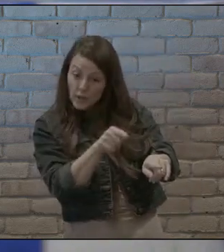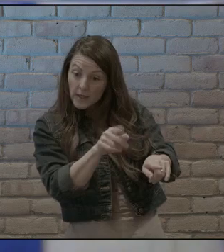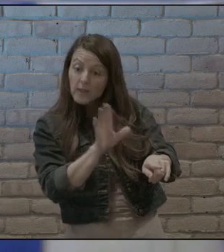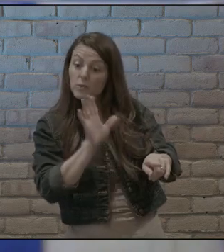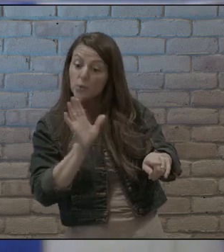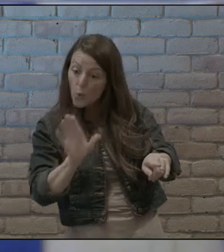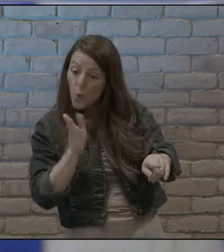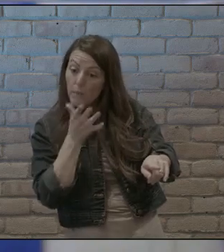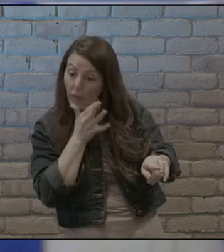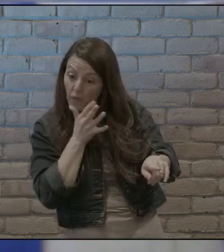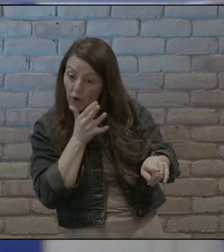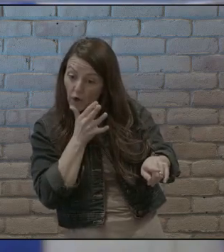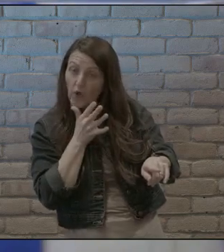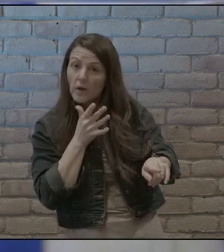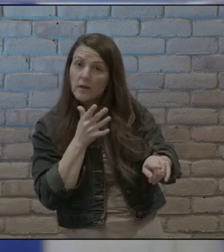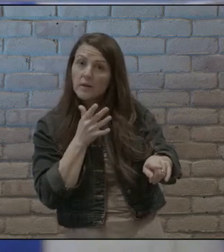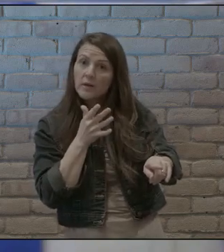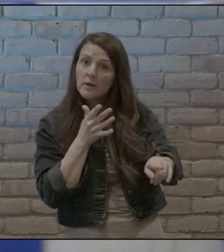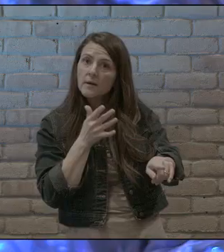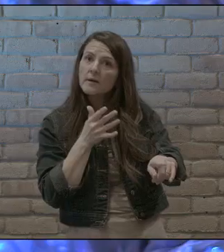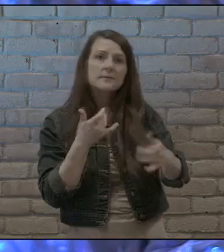be your mother."